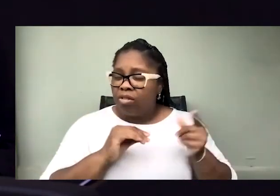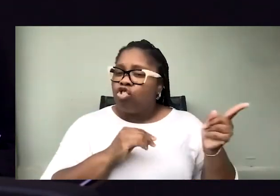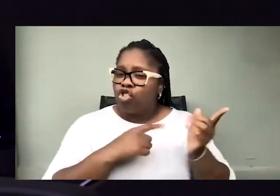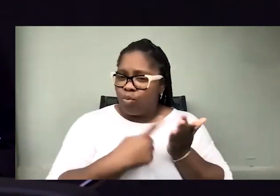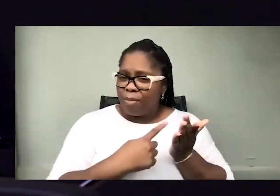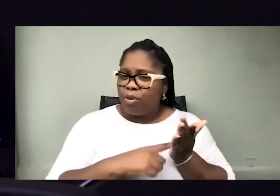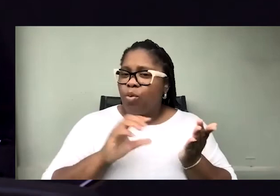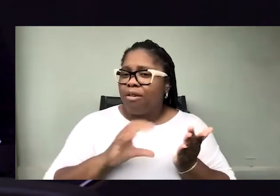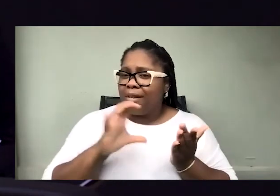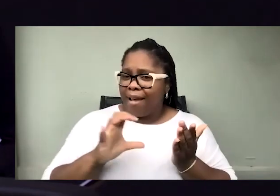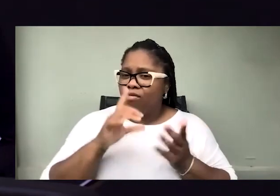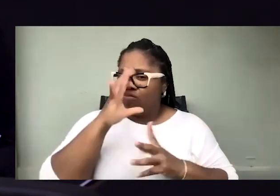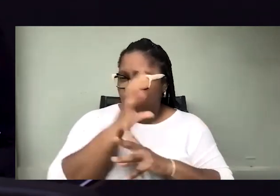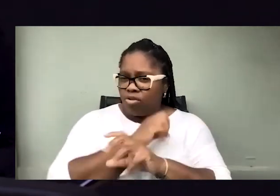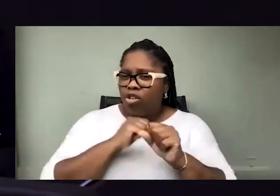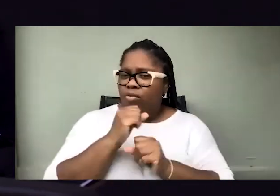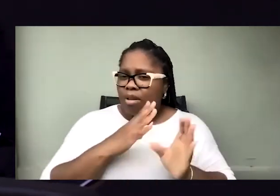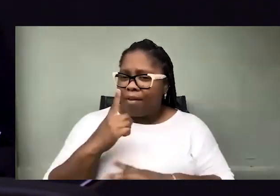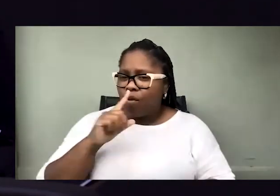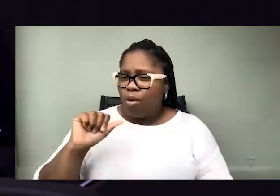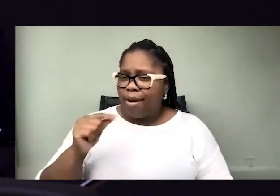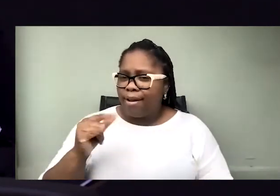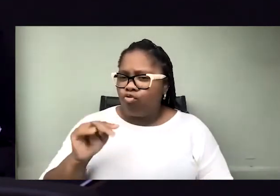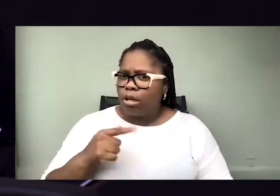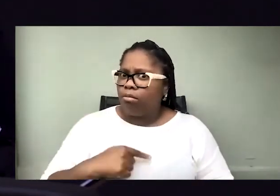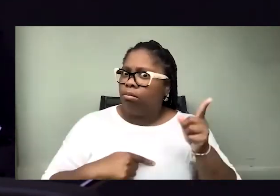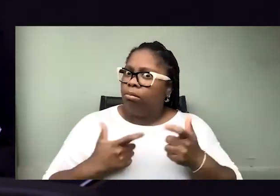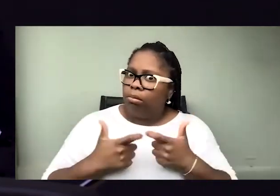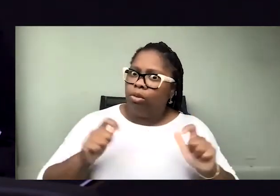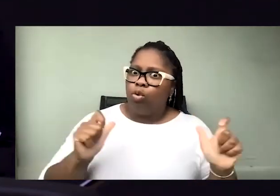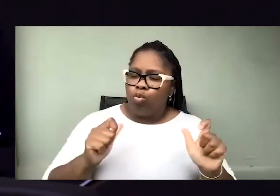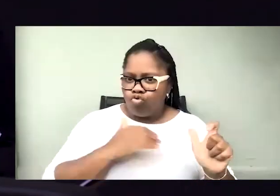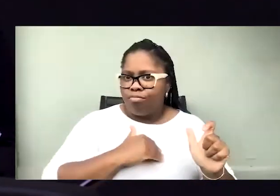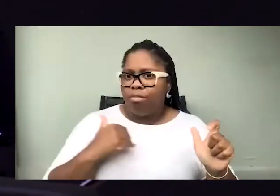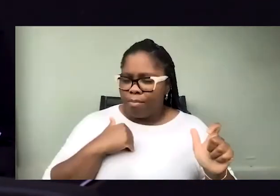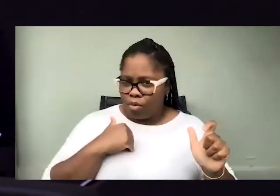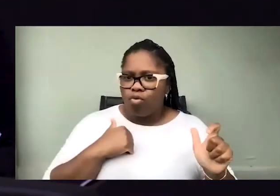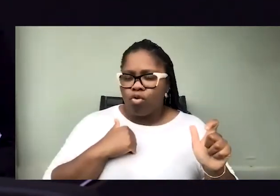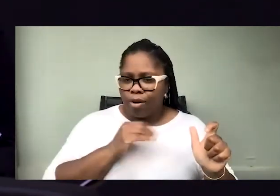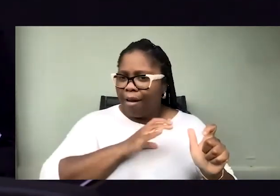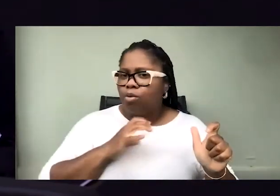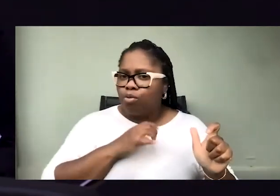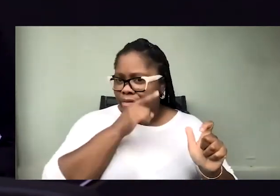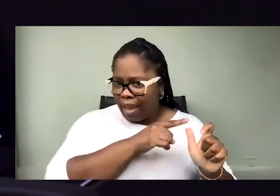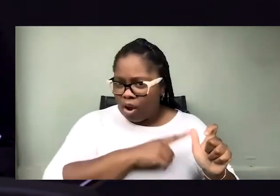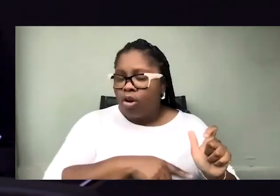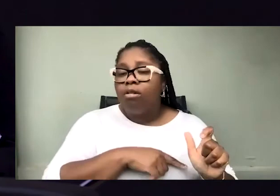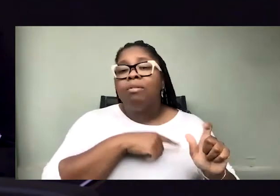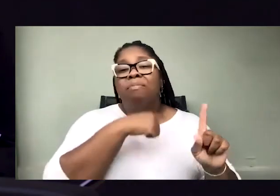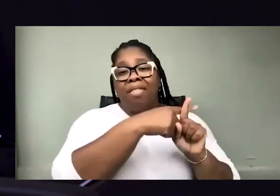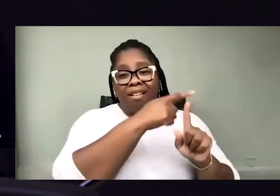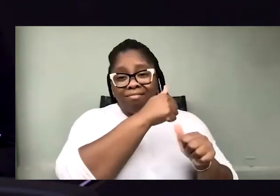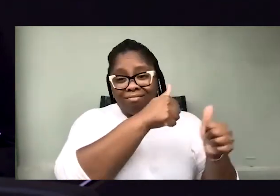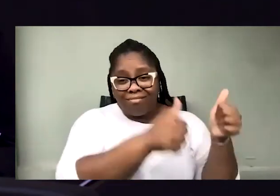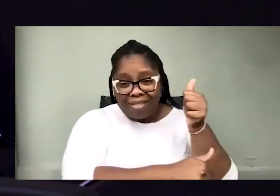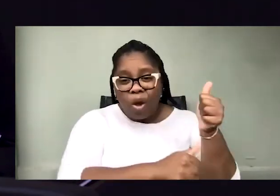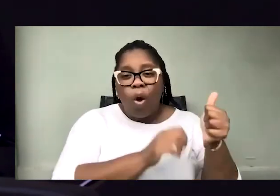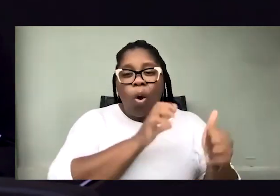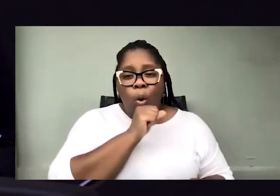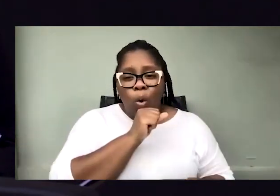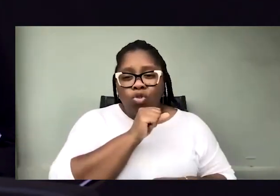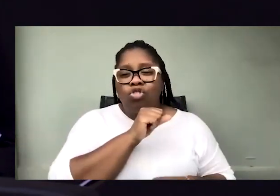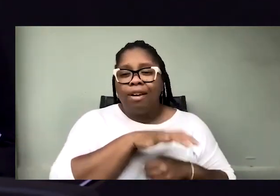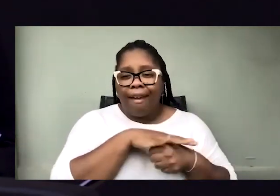for Aging. Huge member council there. We also, underneath that, have the Orange County Aging